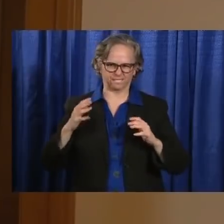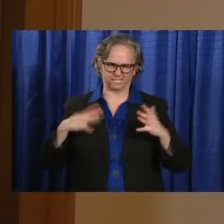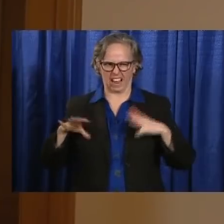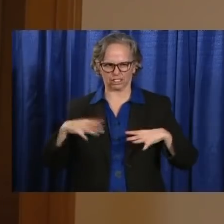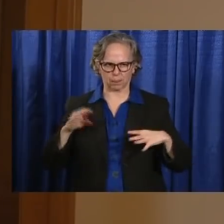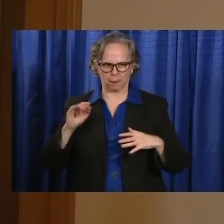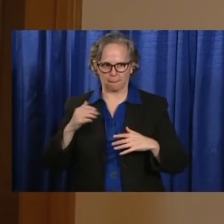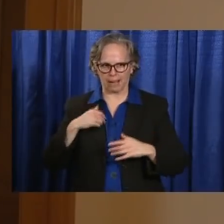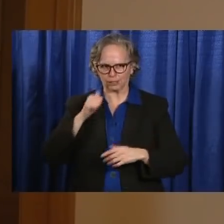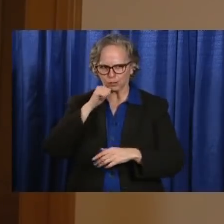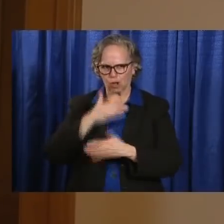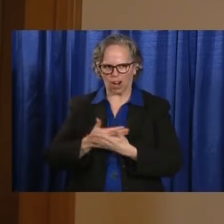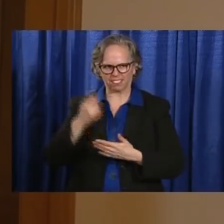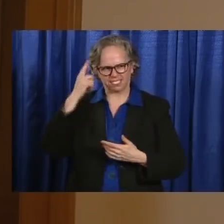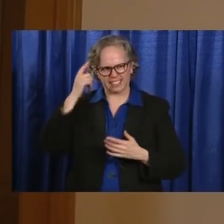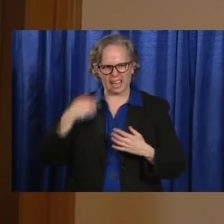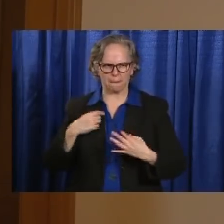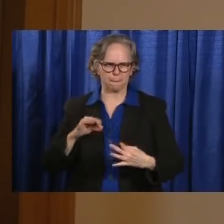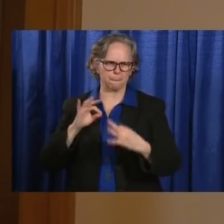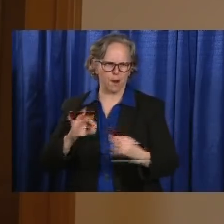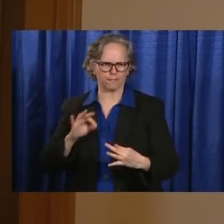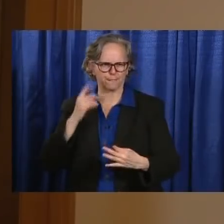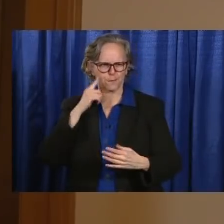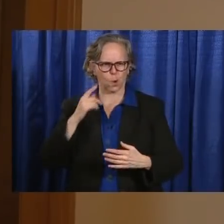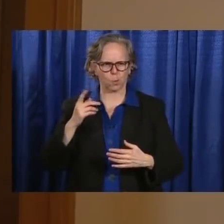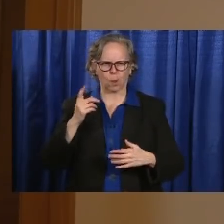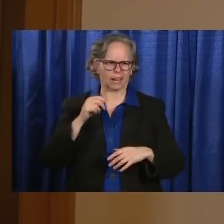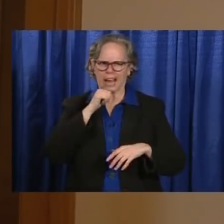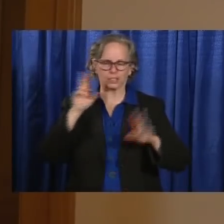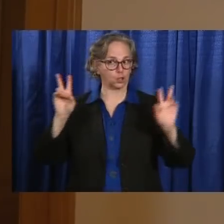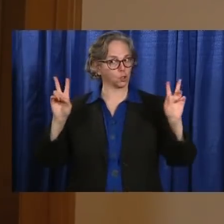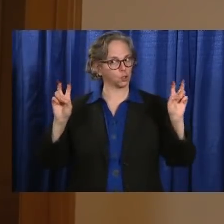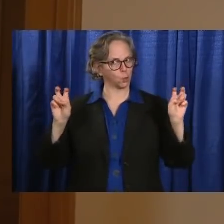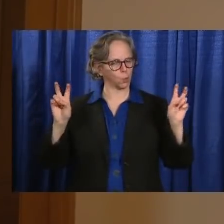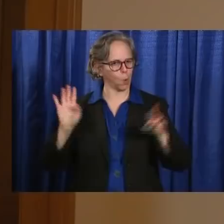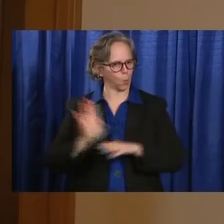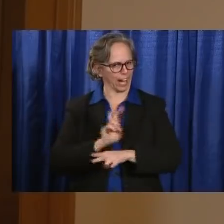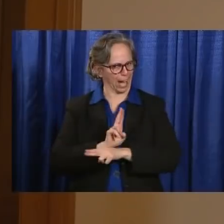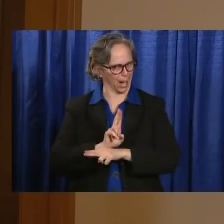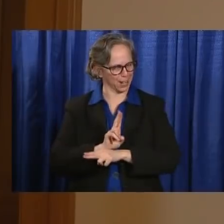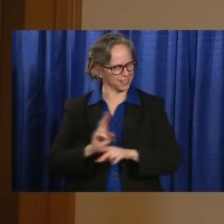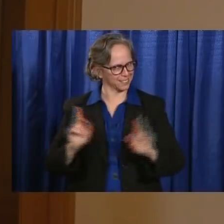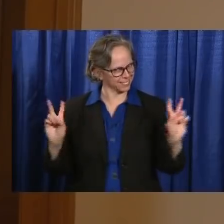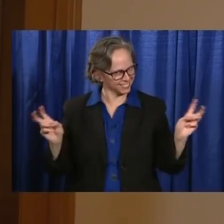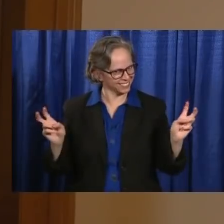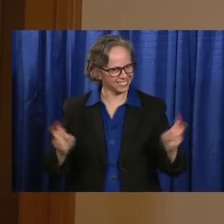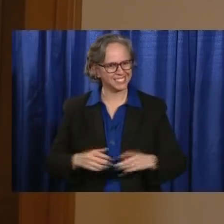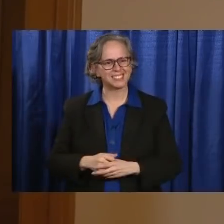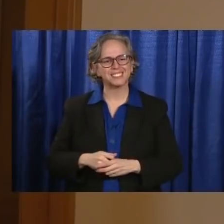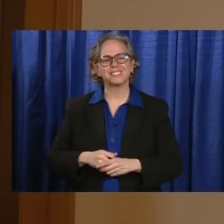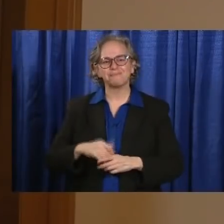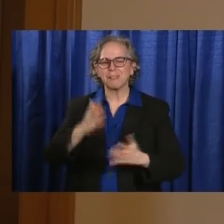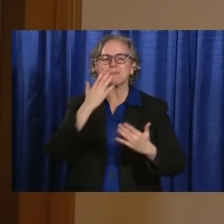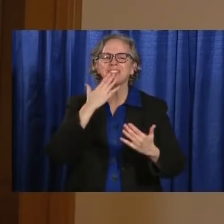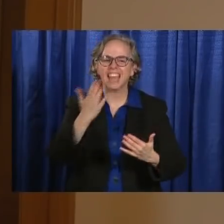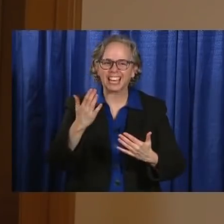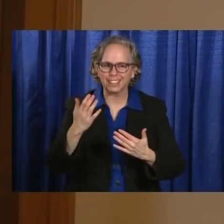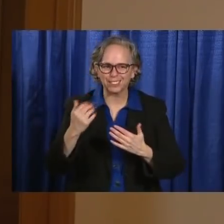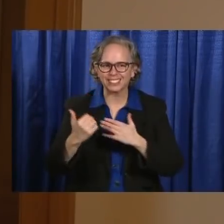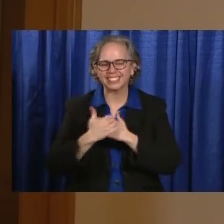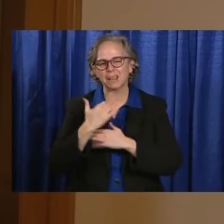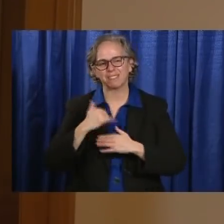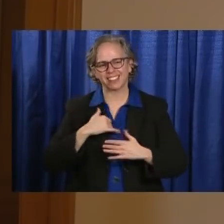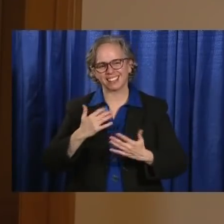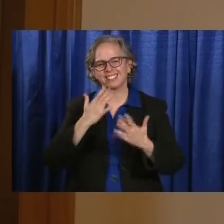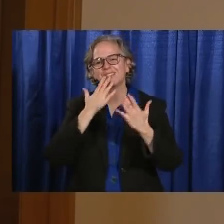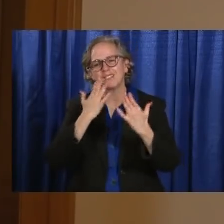at one point in my life, so someday I'll learn to wear the scarf in the right way. but I thank you for sending that, and thank you, Ursel.